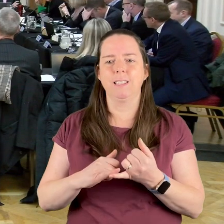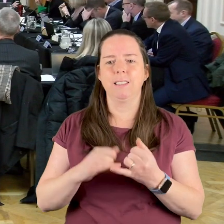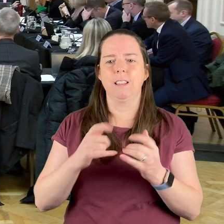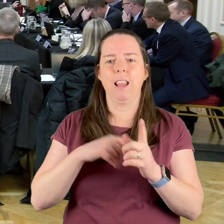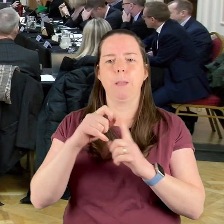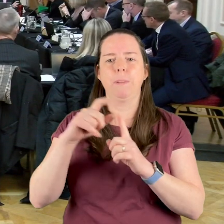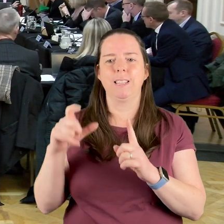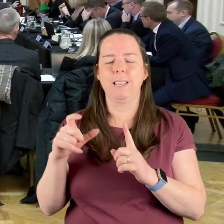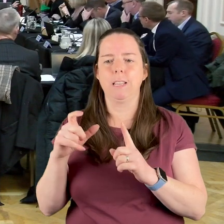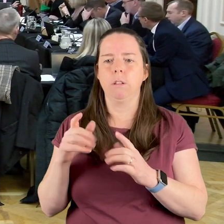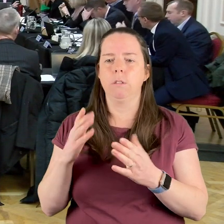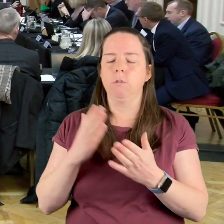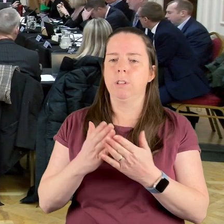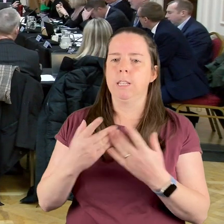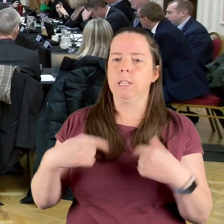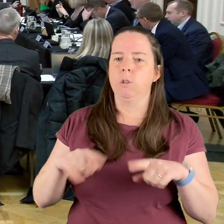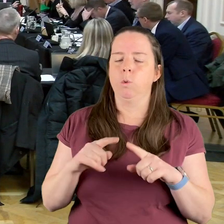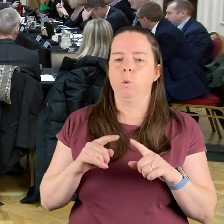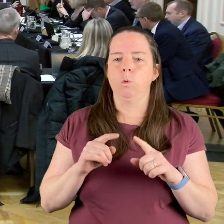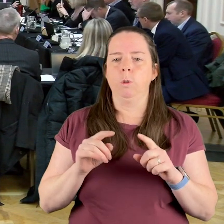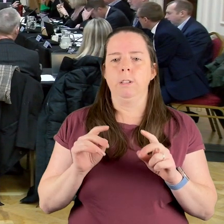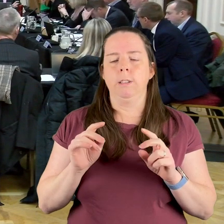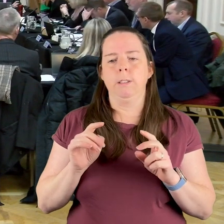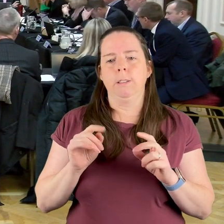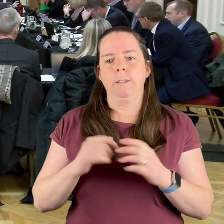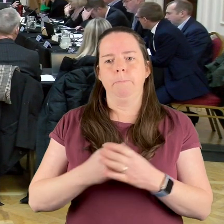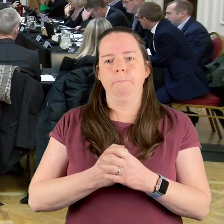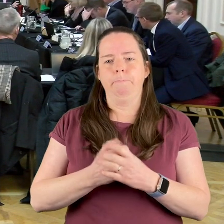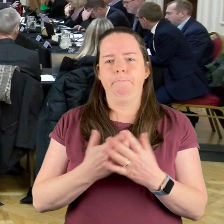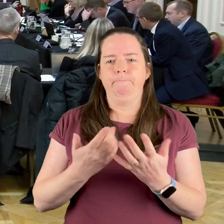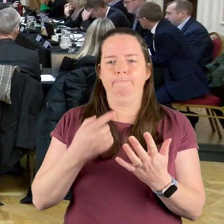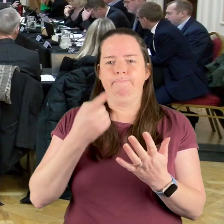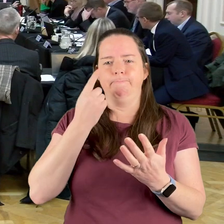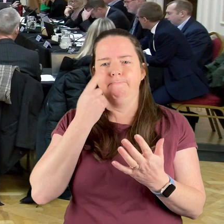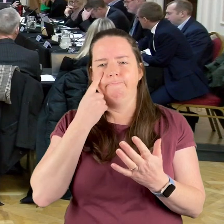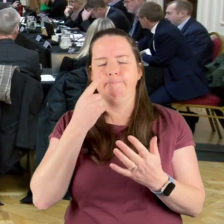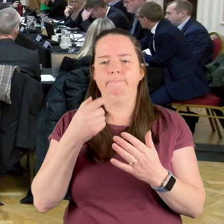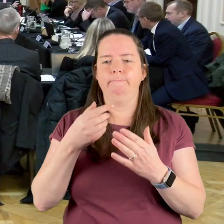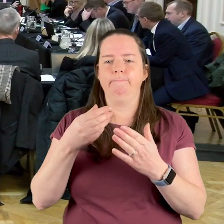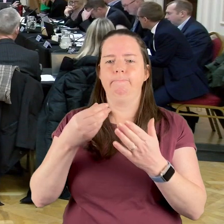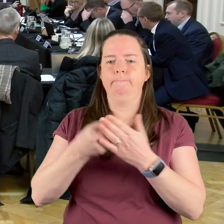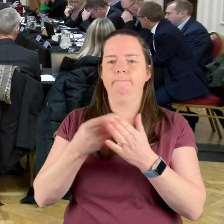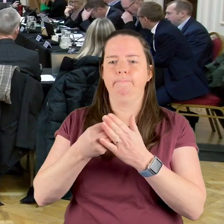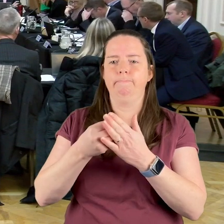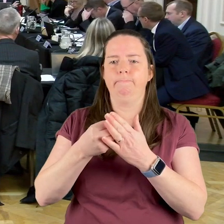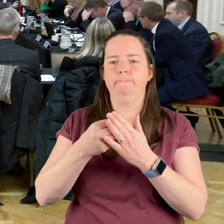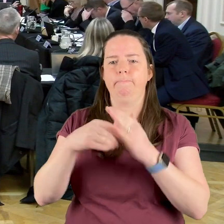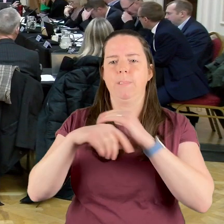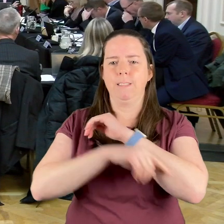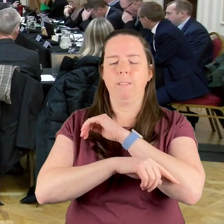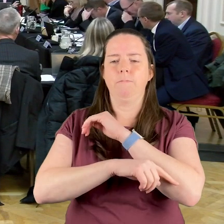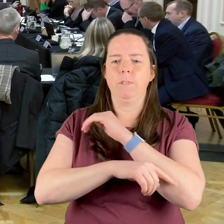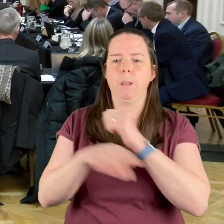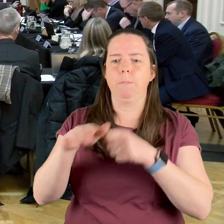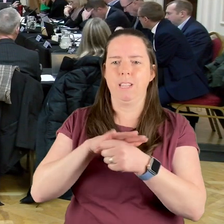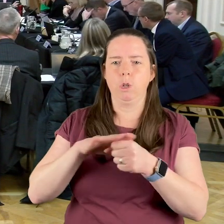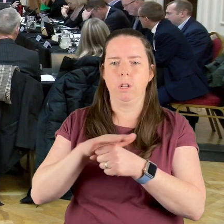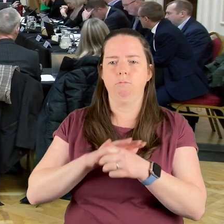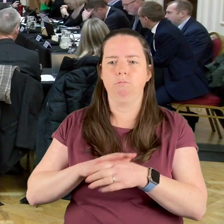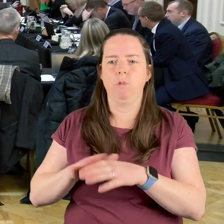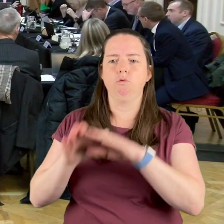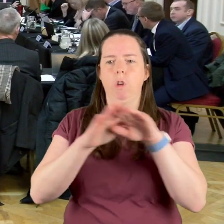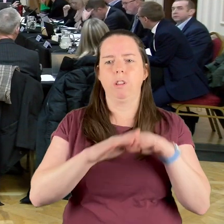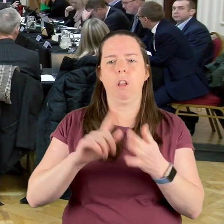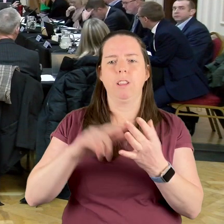Yeah, well, this is a really important point for us as an ICS and the APC to lift our heads really and look